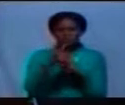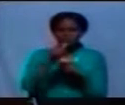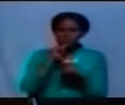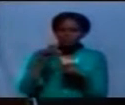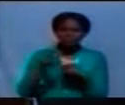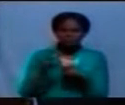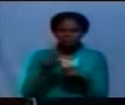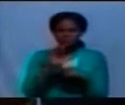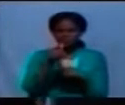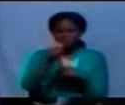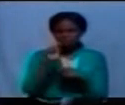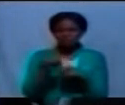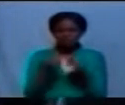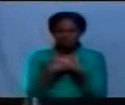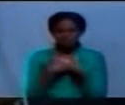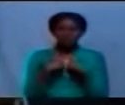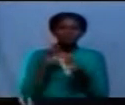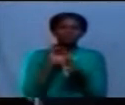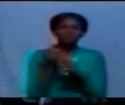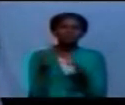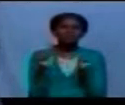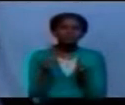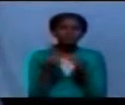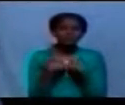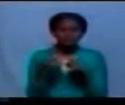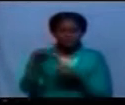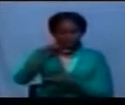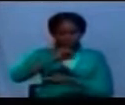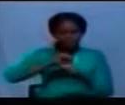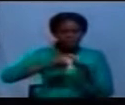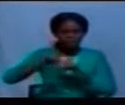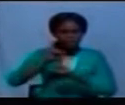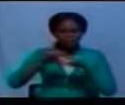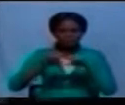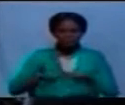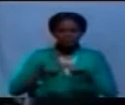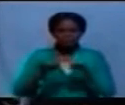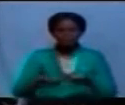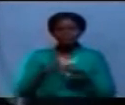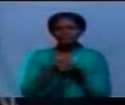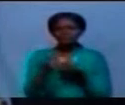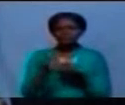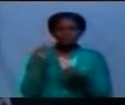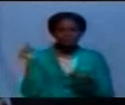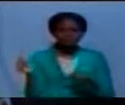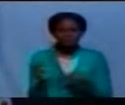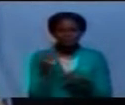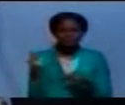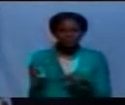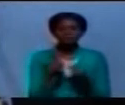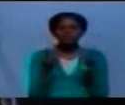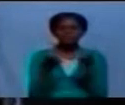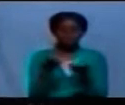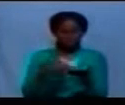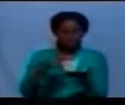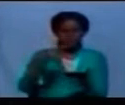up creating yourself or going into a cycle of depending on others. A cycle of always wanting to raise